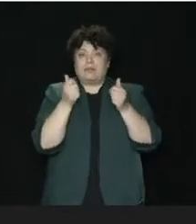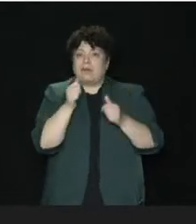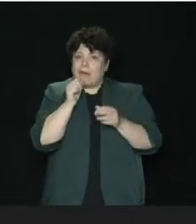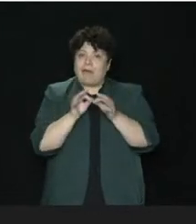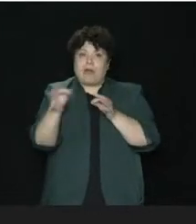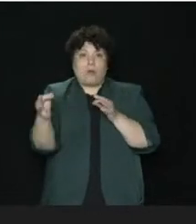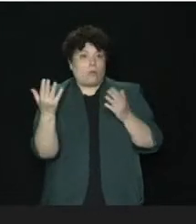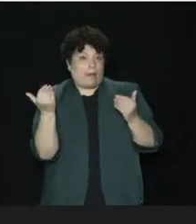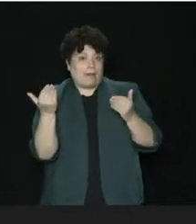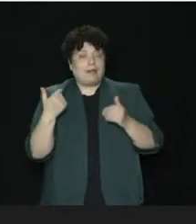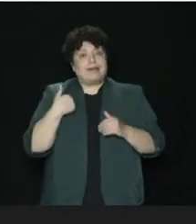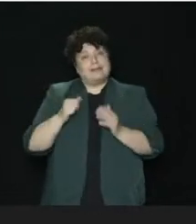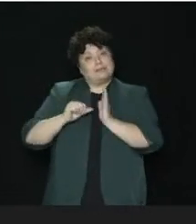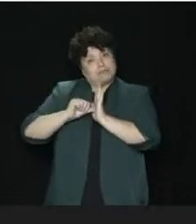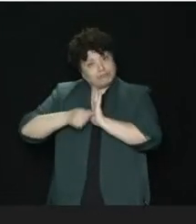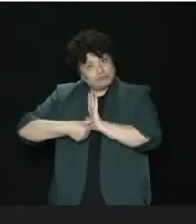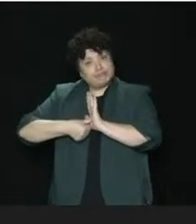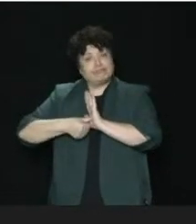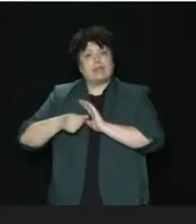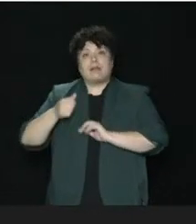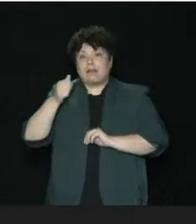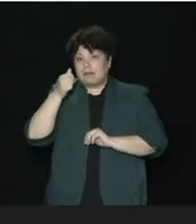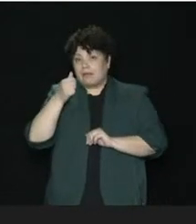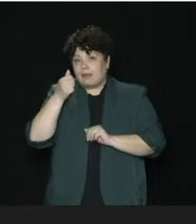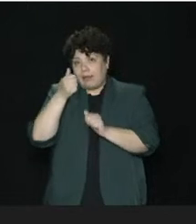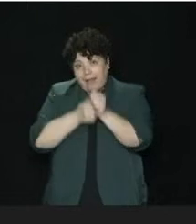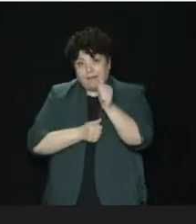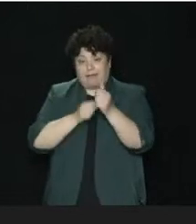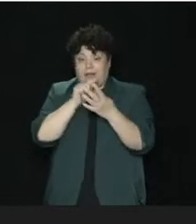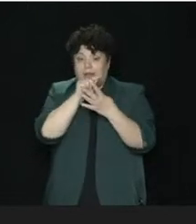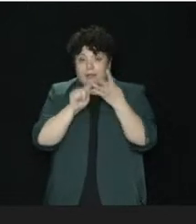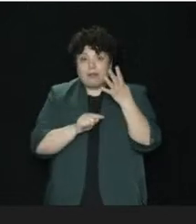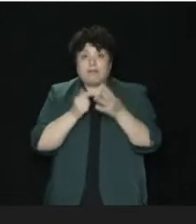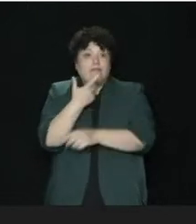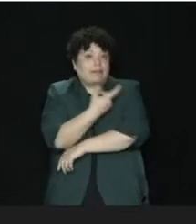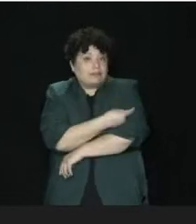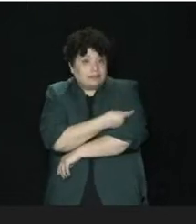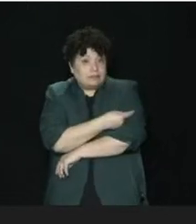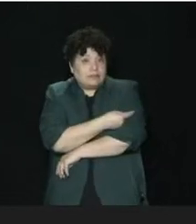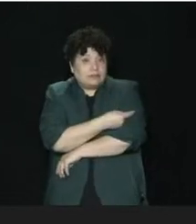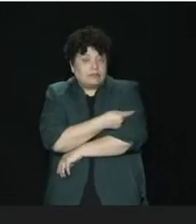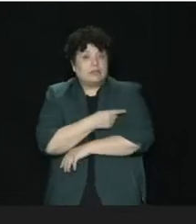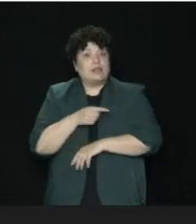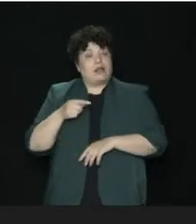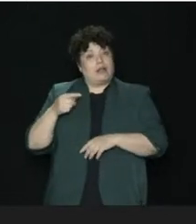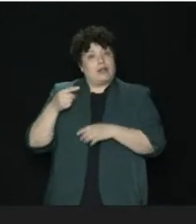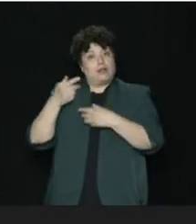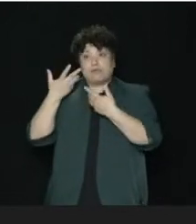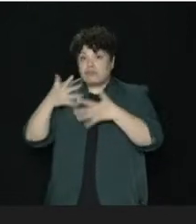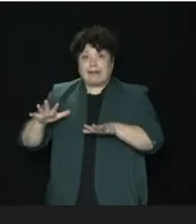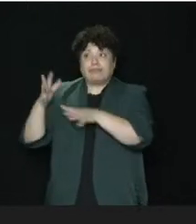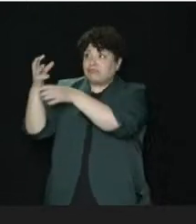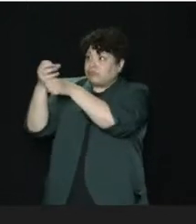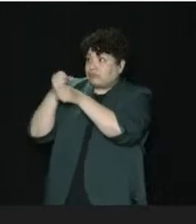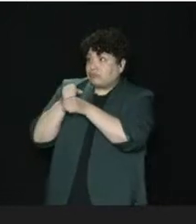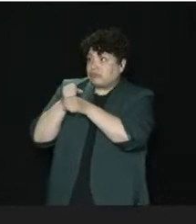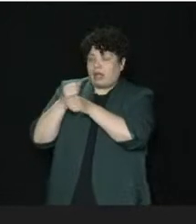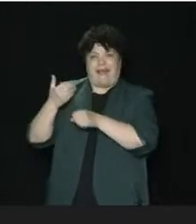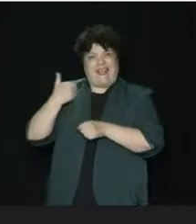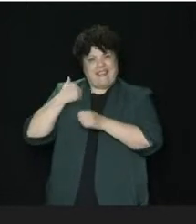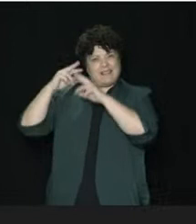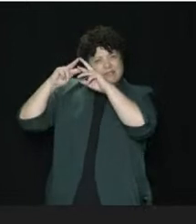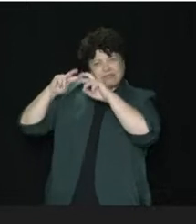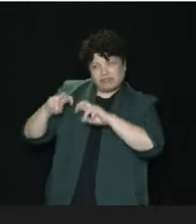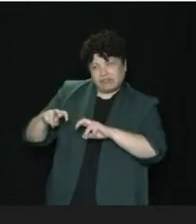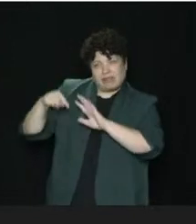reinforce once again that every single vaccine available in Canada has been approved